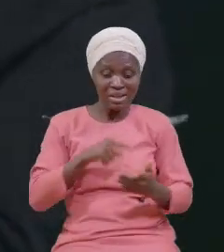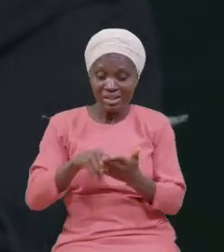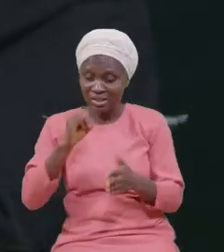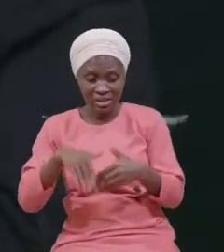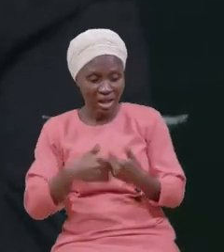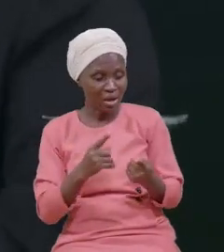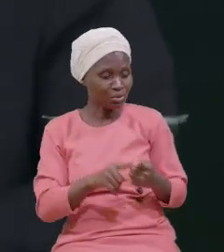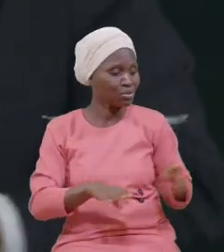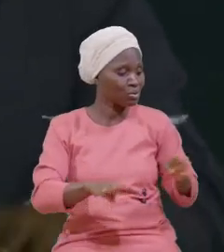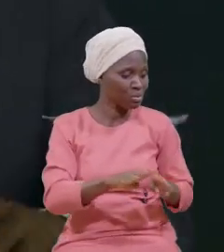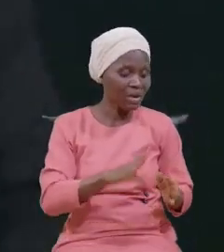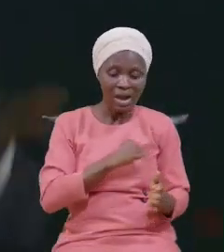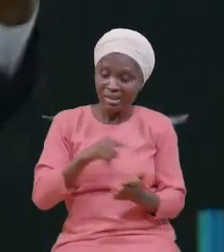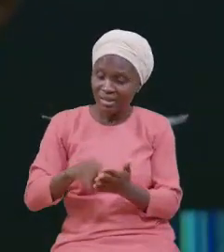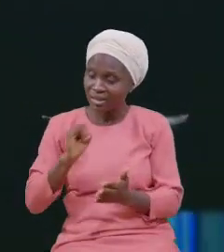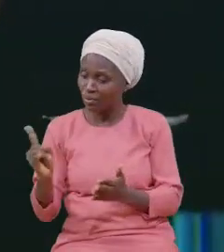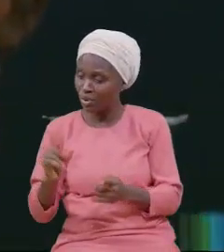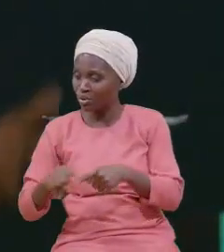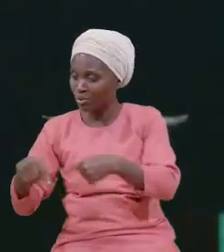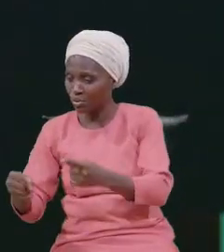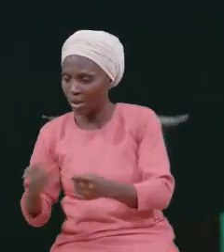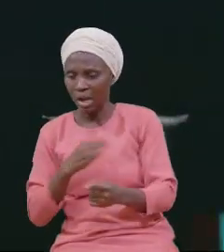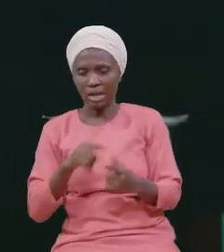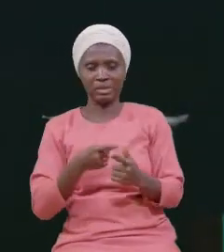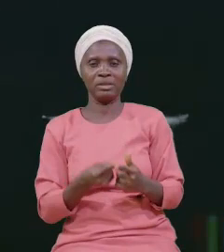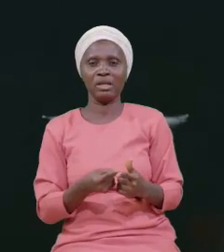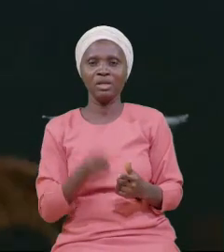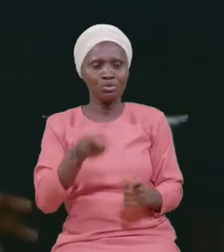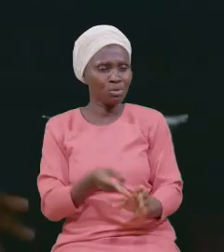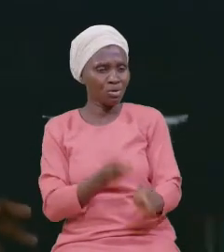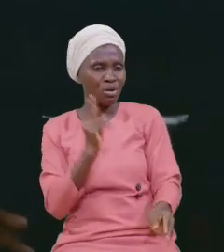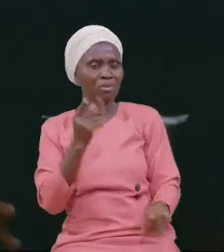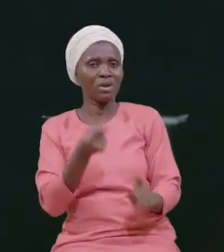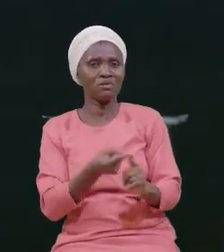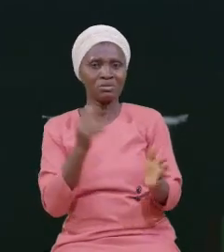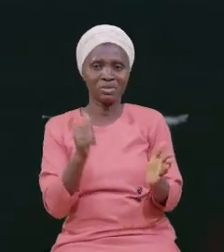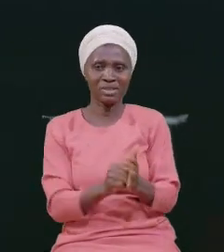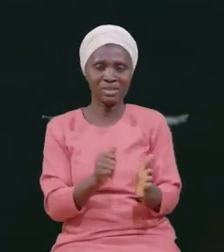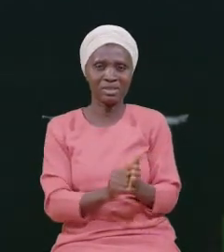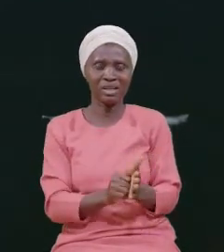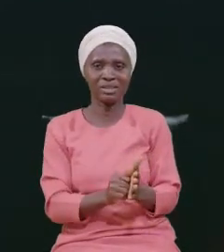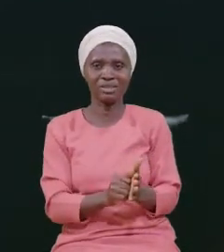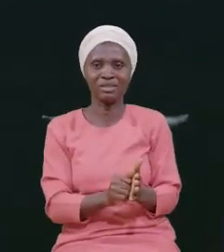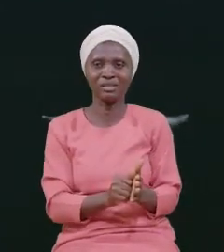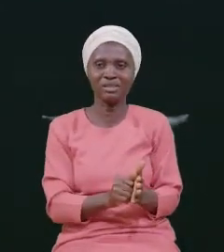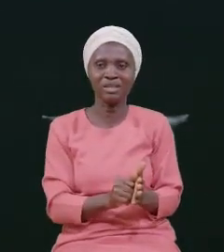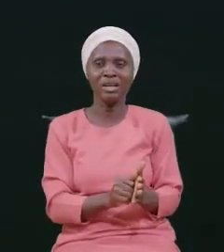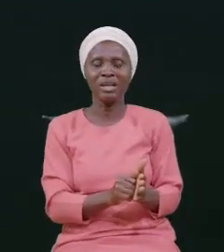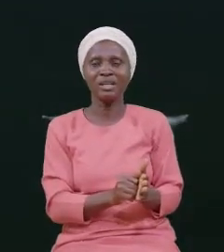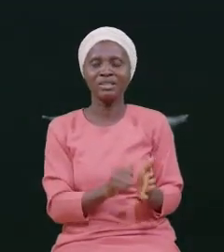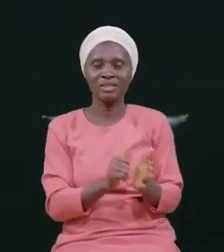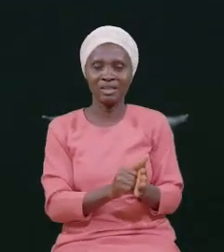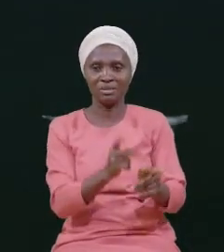is where to go. And then you come out from that close set of prayer, and the Spirit of God has empowered